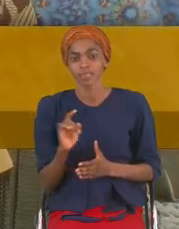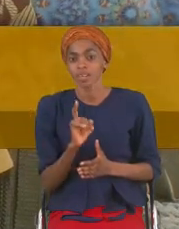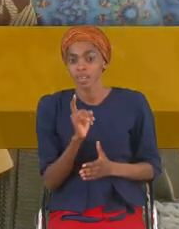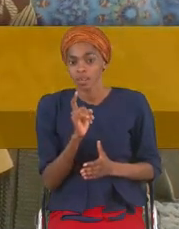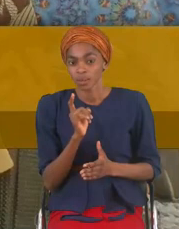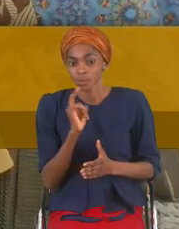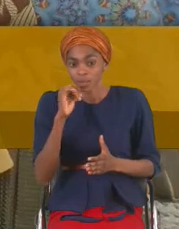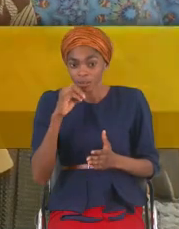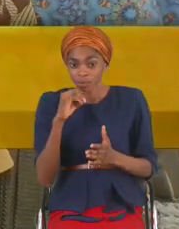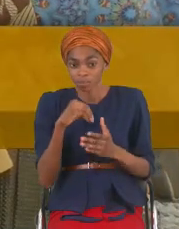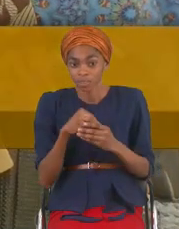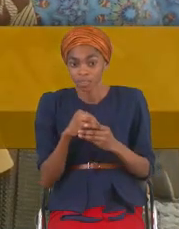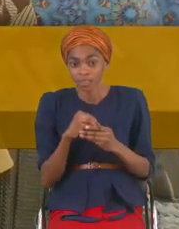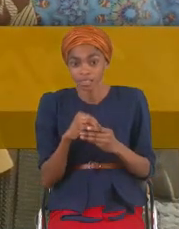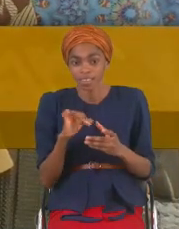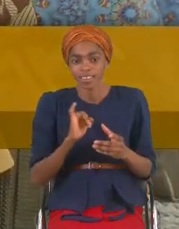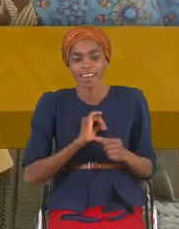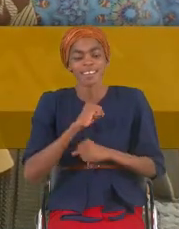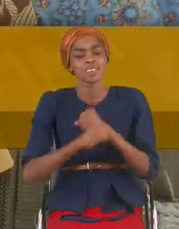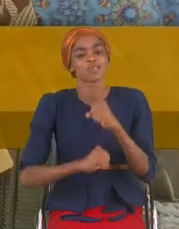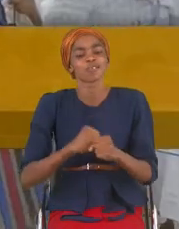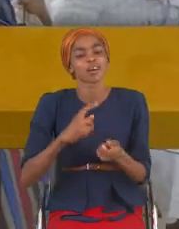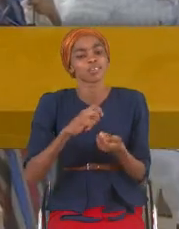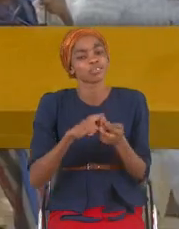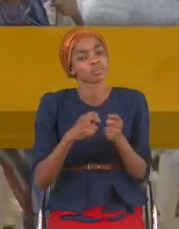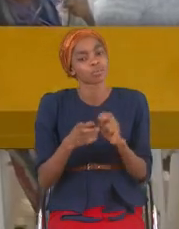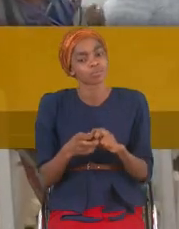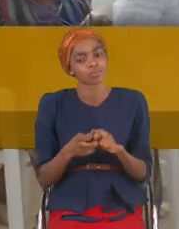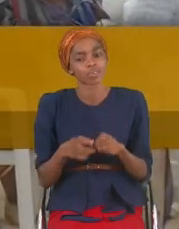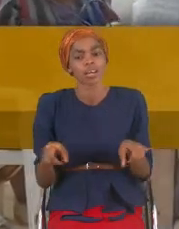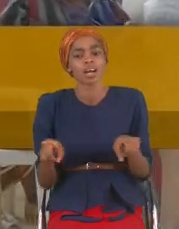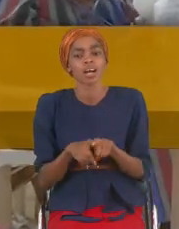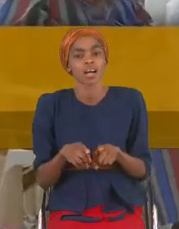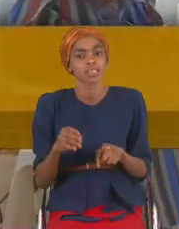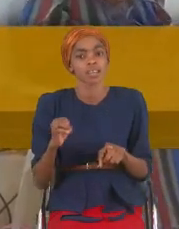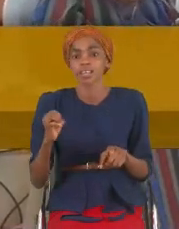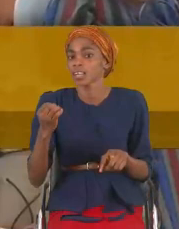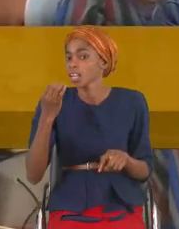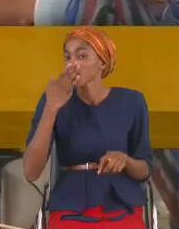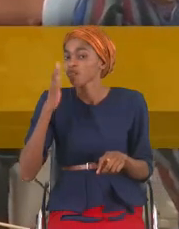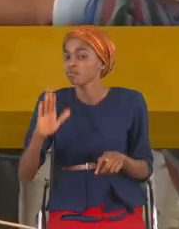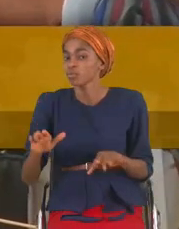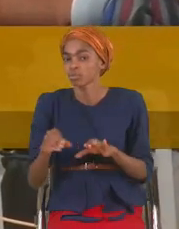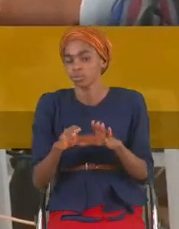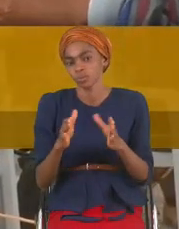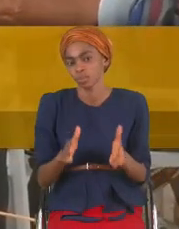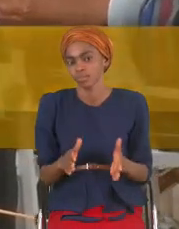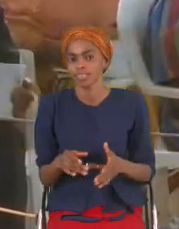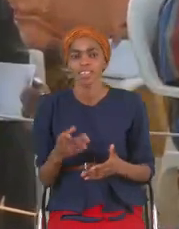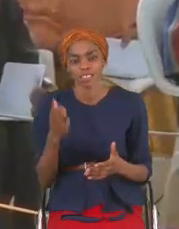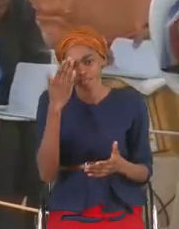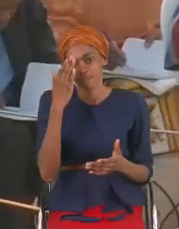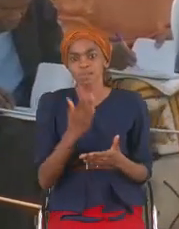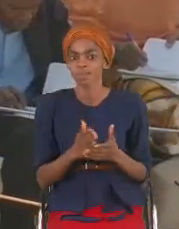Wherein I suffer trouble as an evildoer. You know, some people